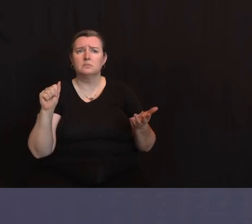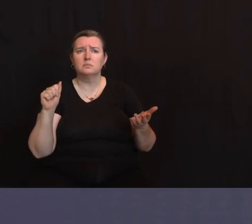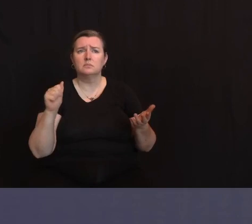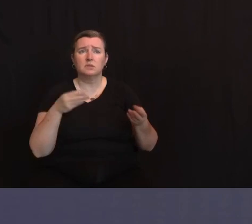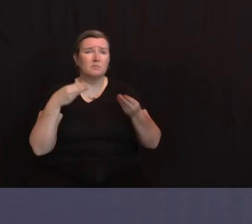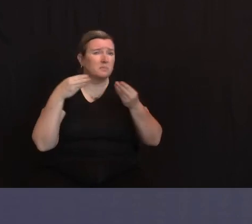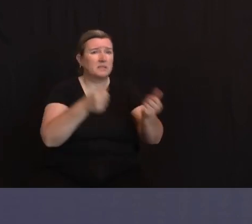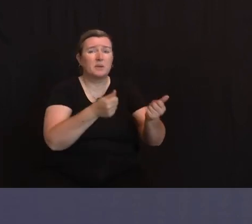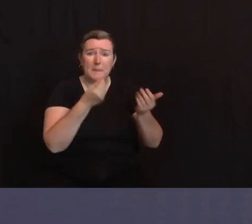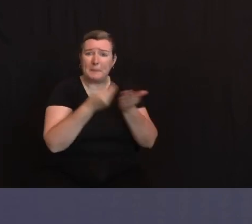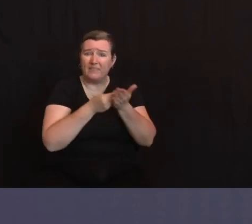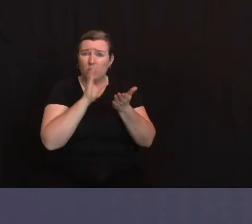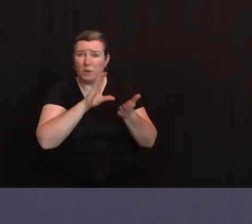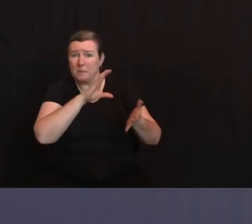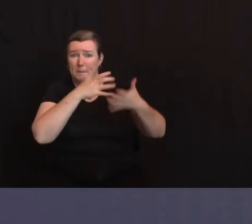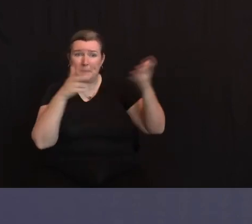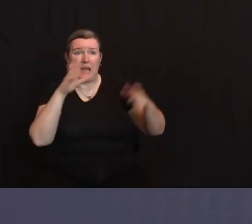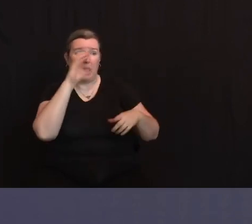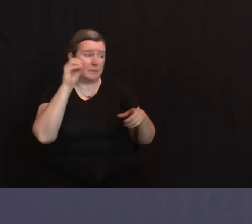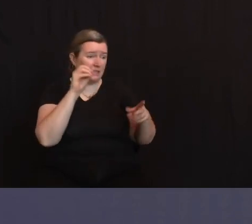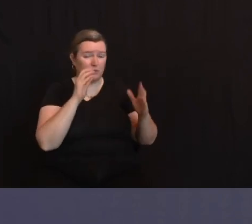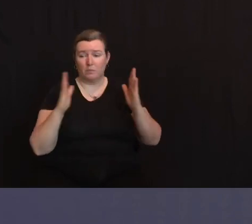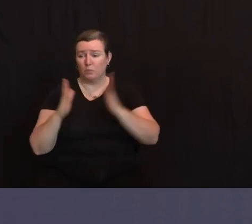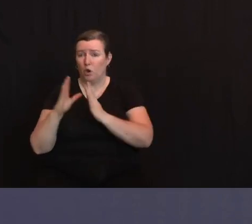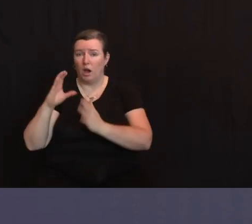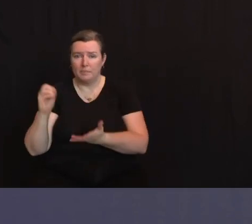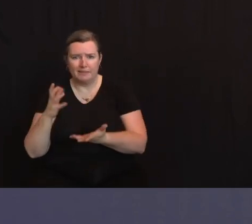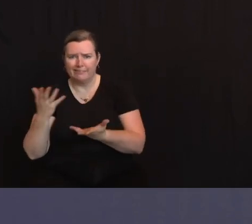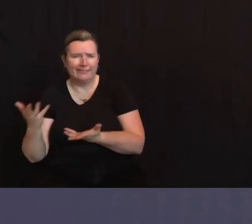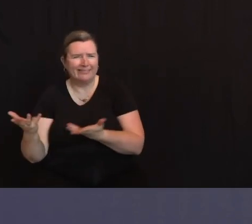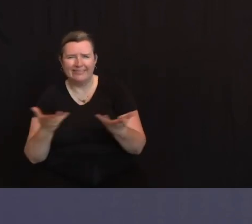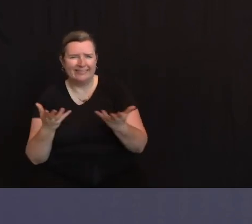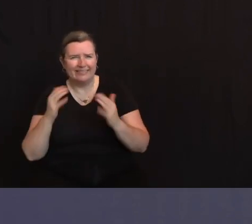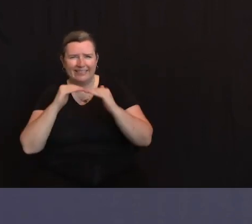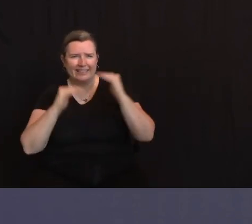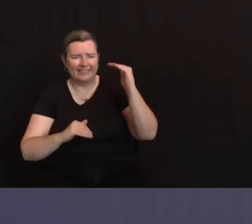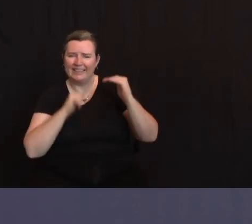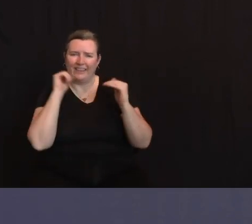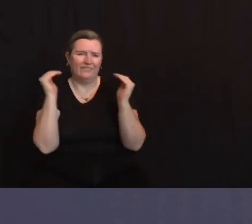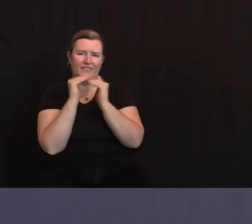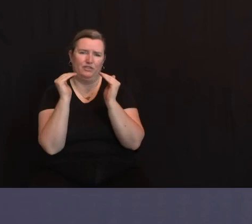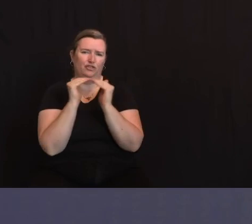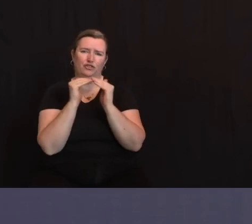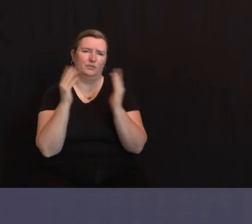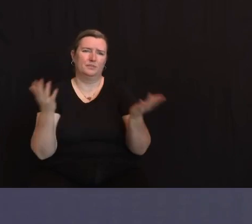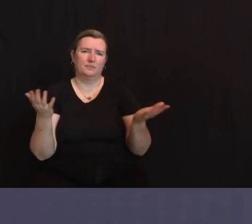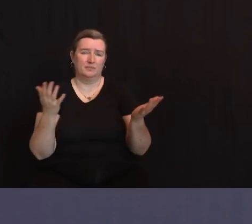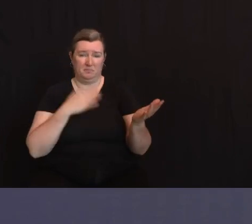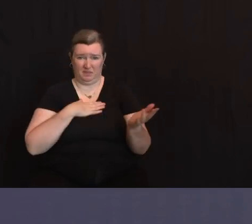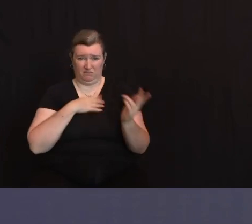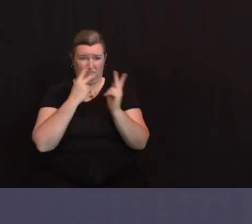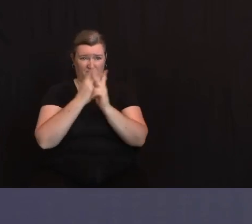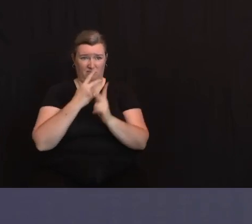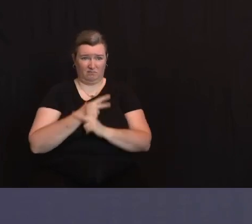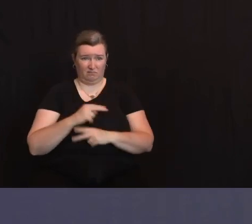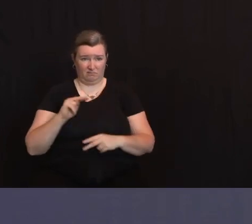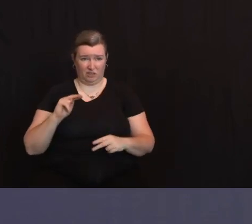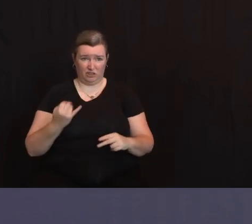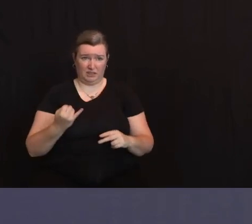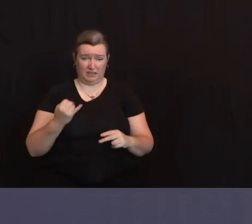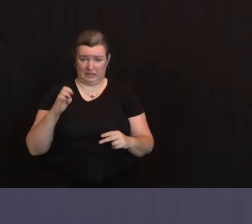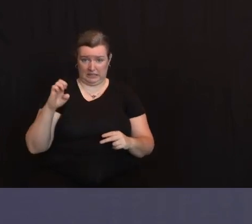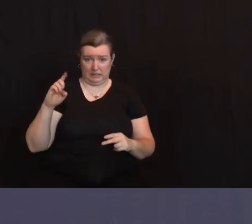companies. And it can't be either or. My math tells me that our EDA in this crisis